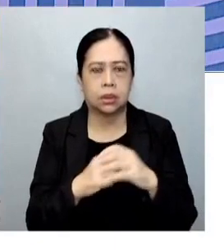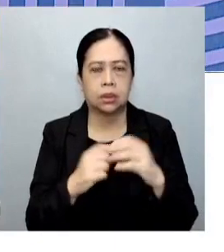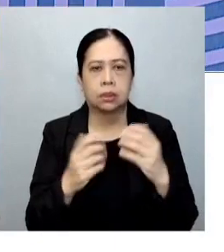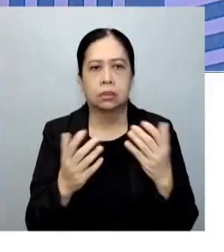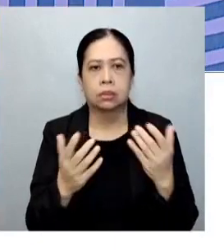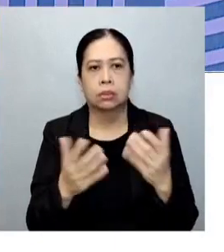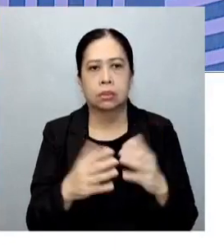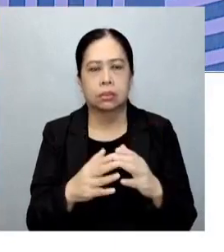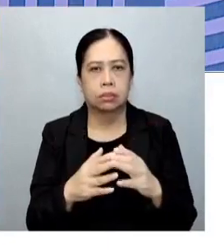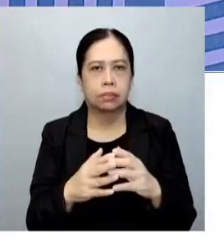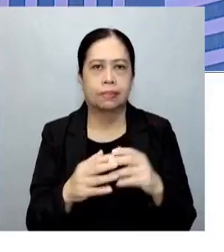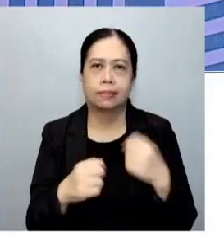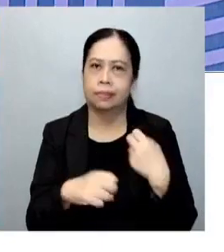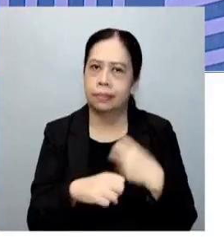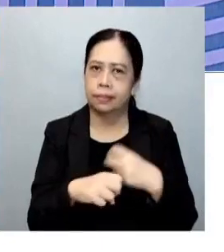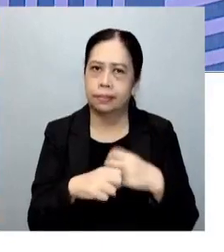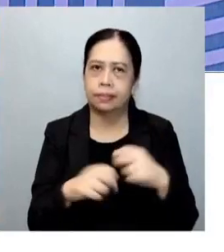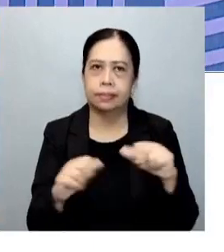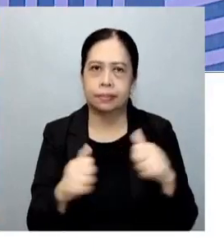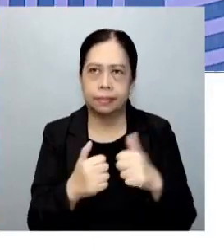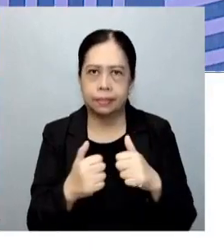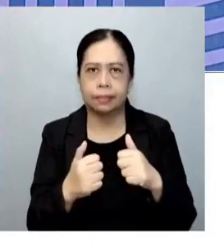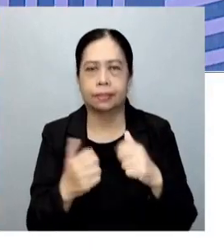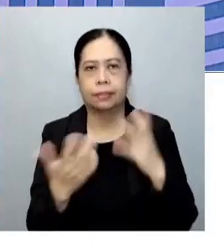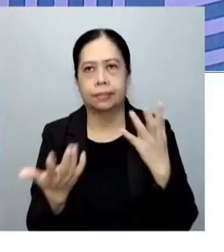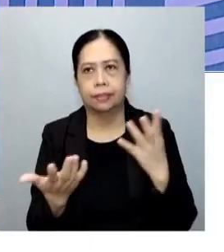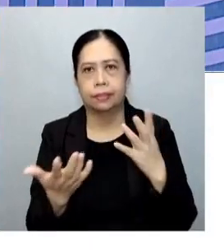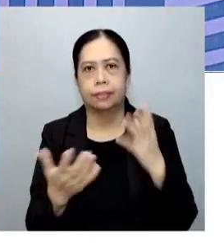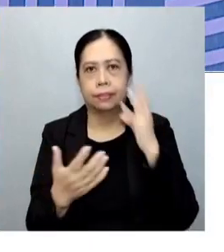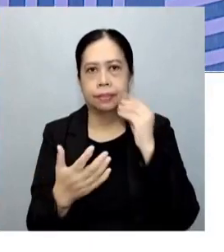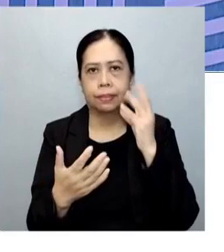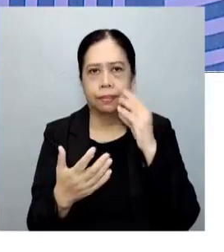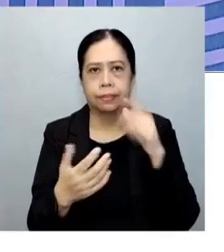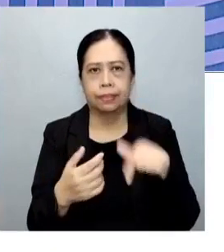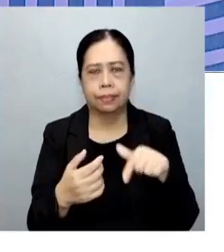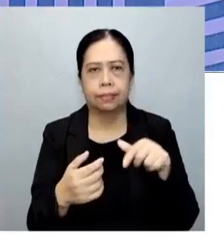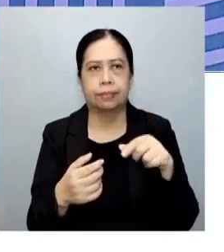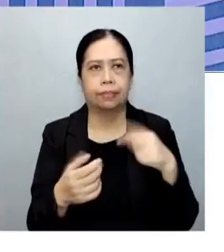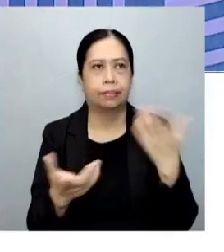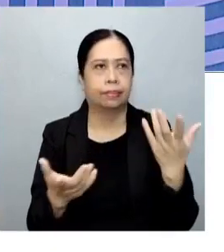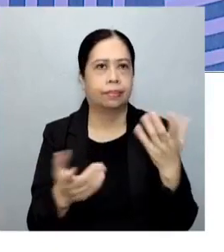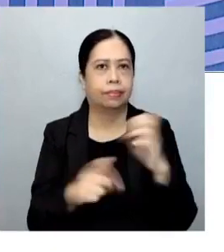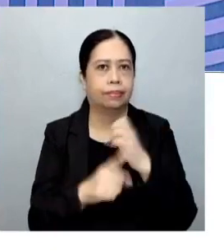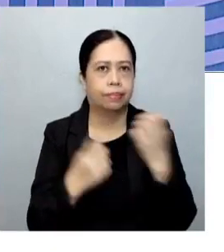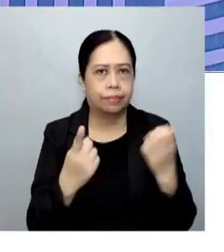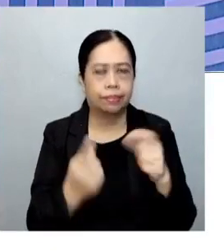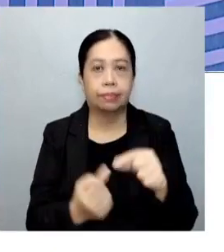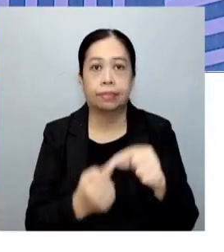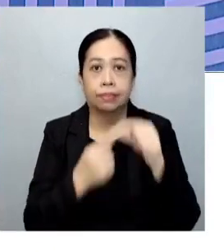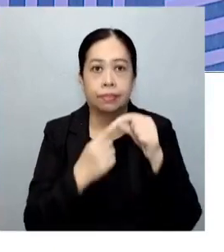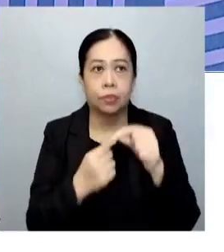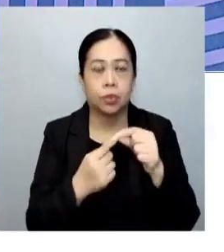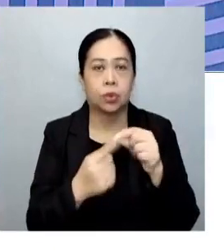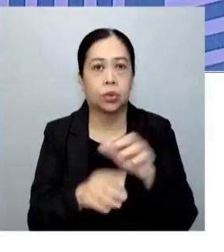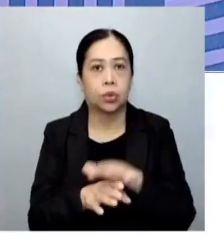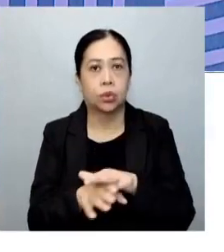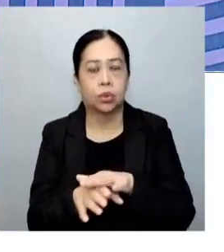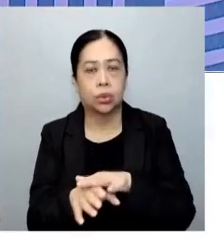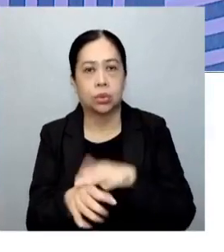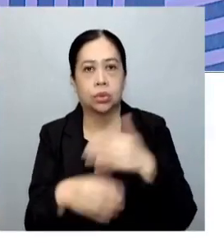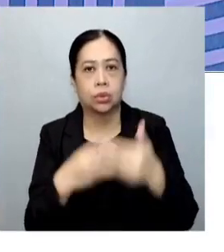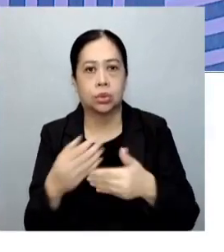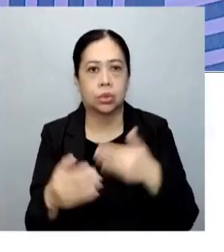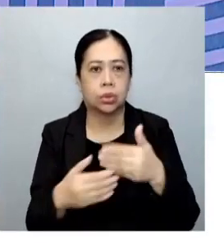the quite challenging headwinds in the external environment, particularly the slowdown in